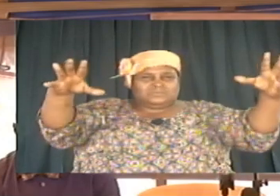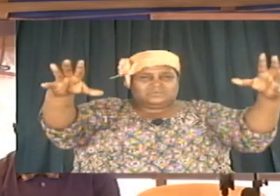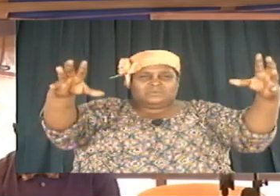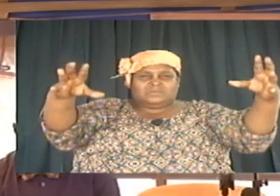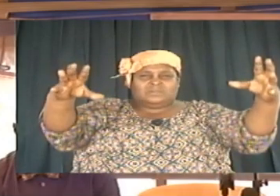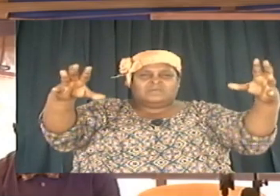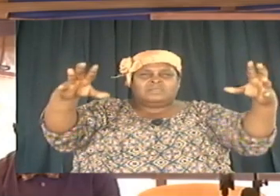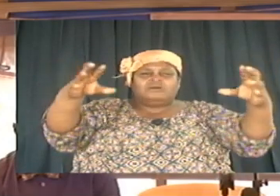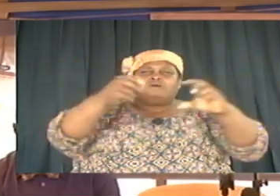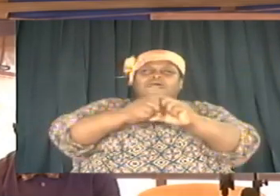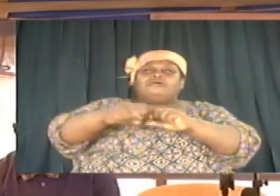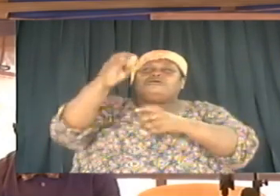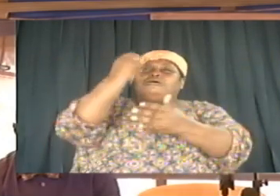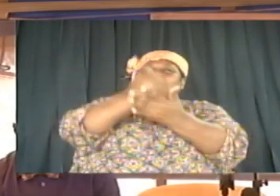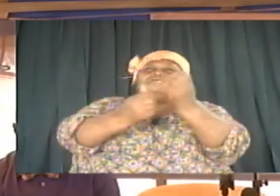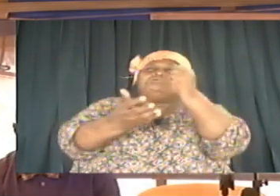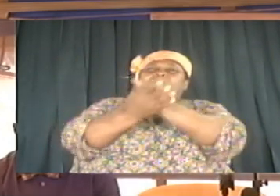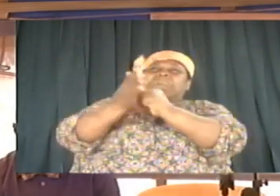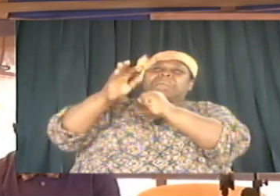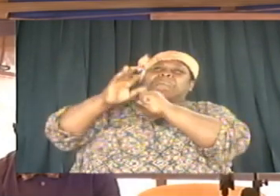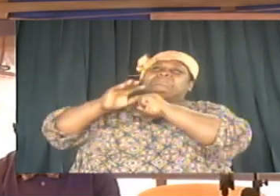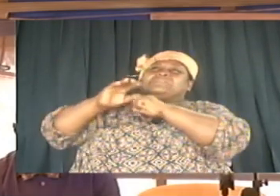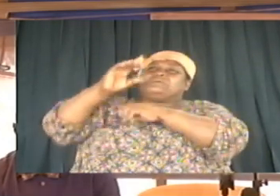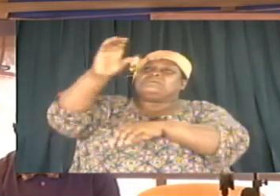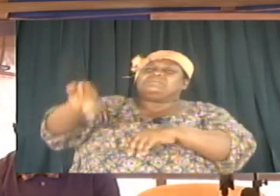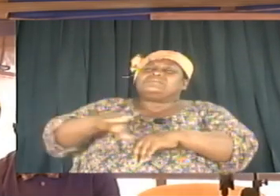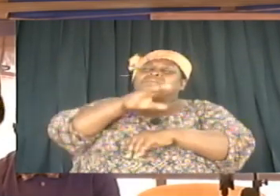at Golgotha's Hill.